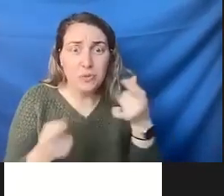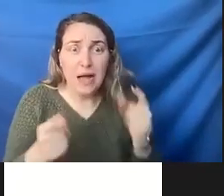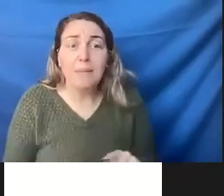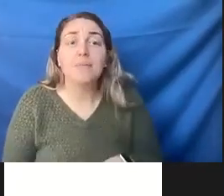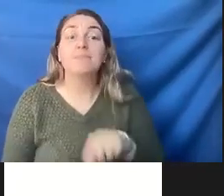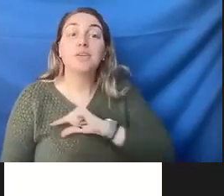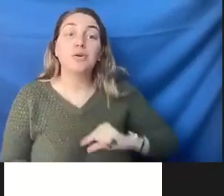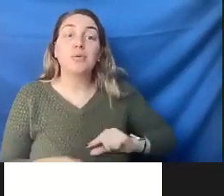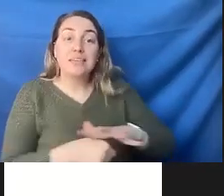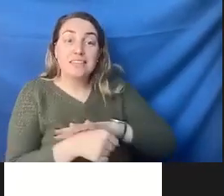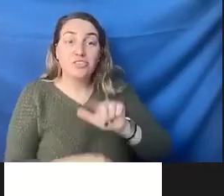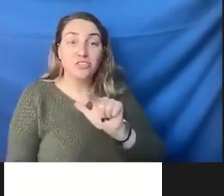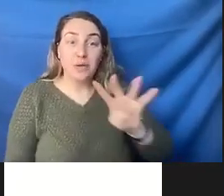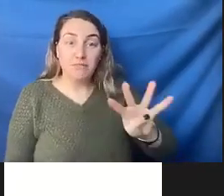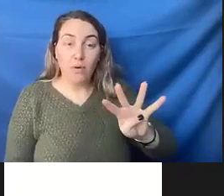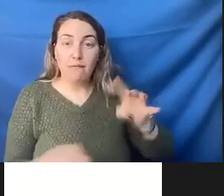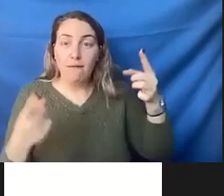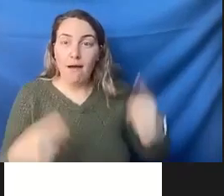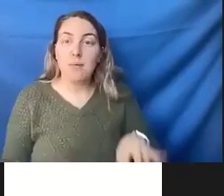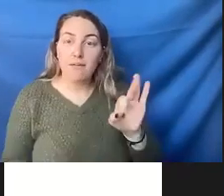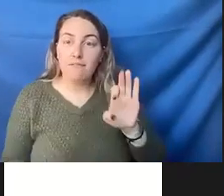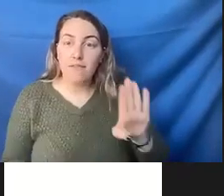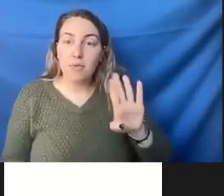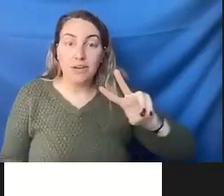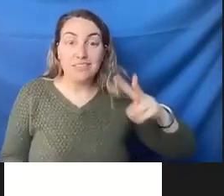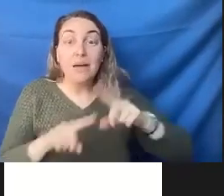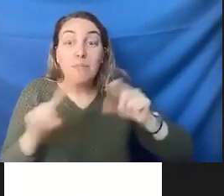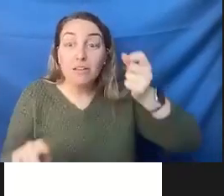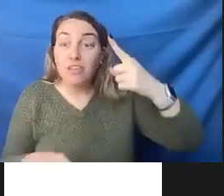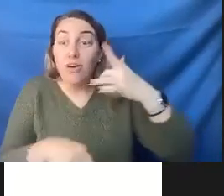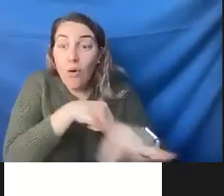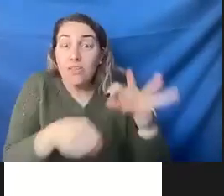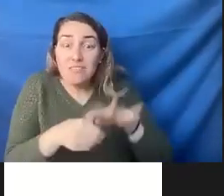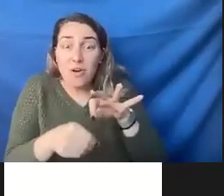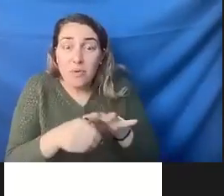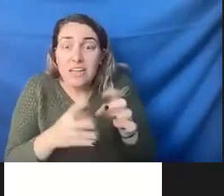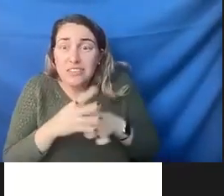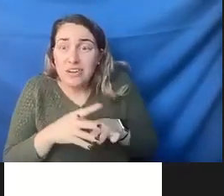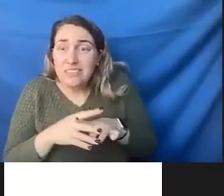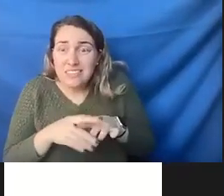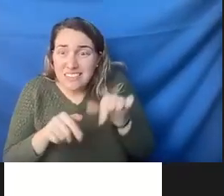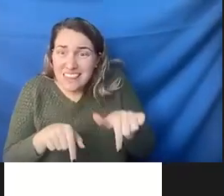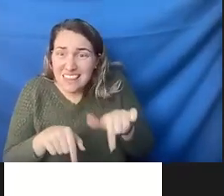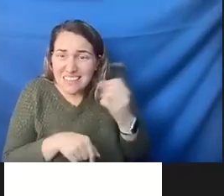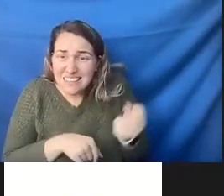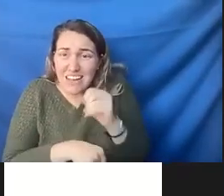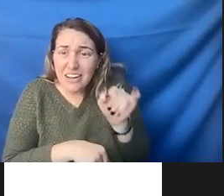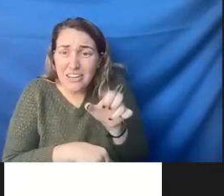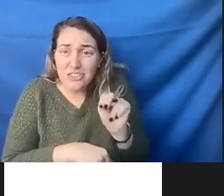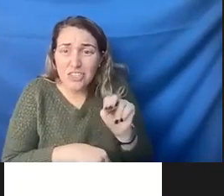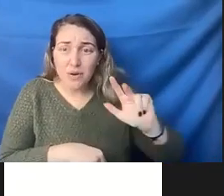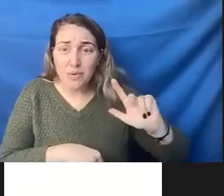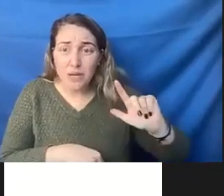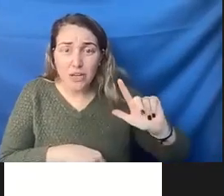24 election is taking place on February 2nd, but early voting starts this Saturday, January 23rd, and it goes until